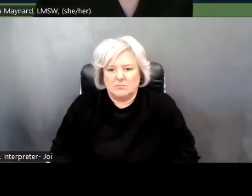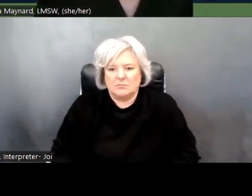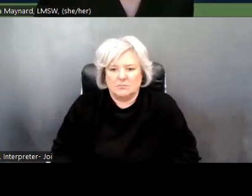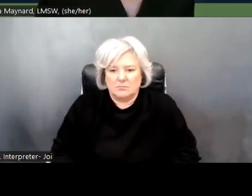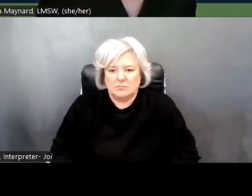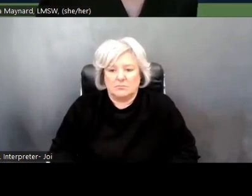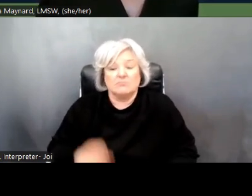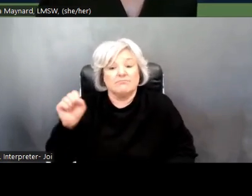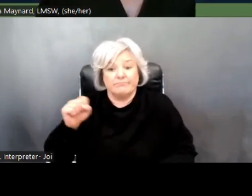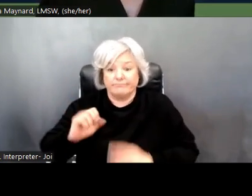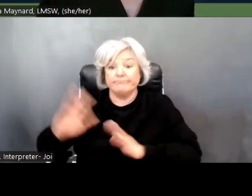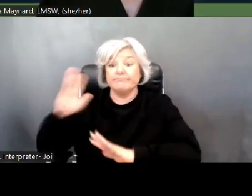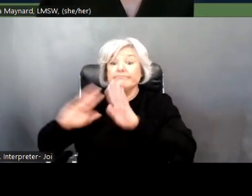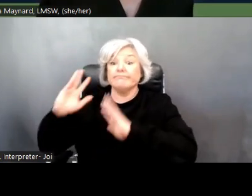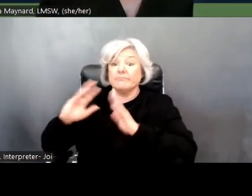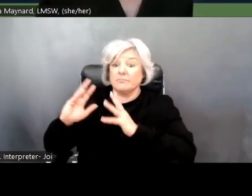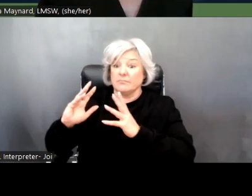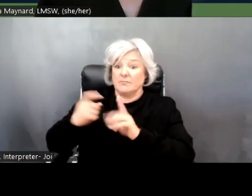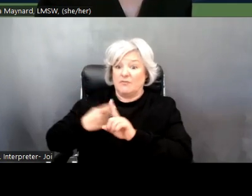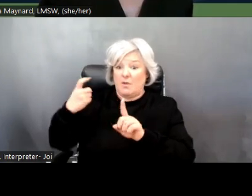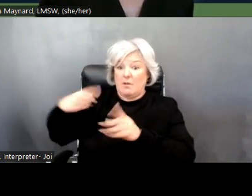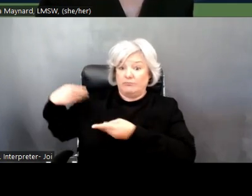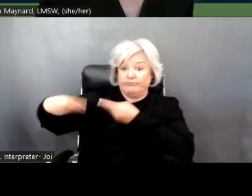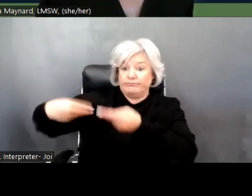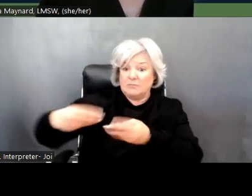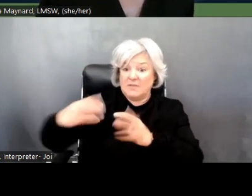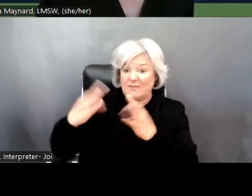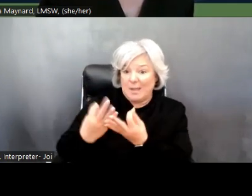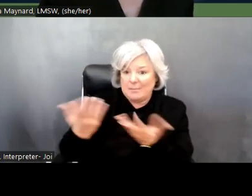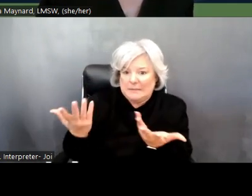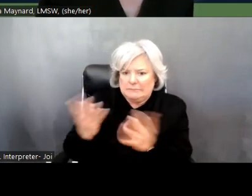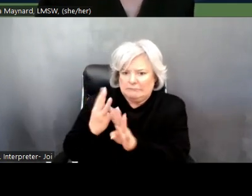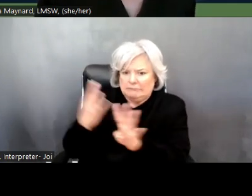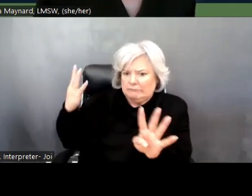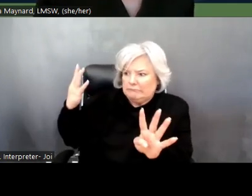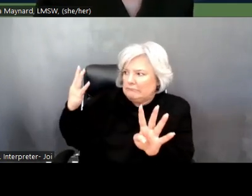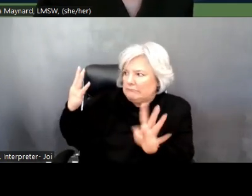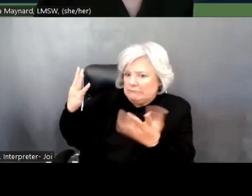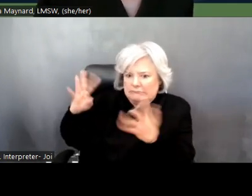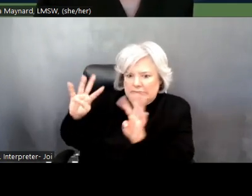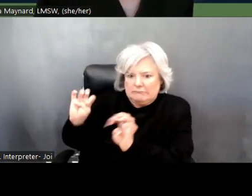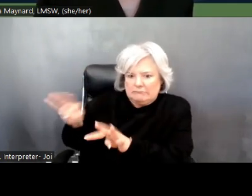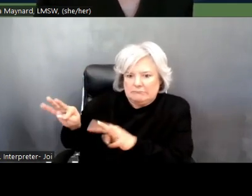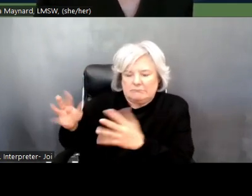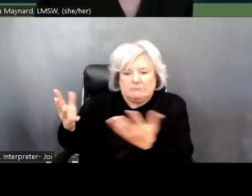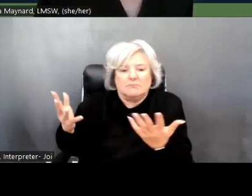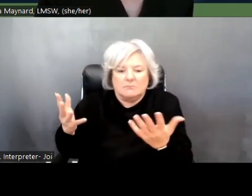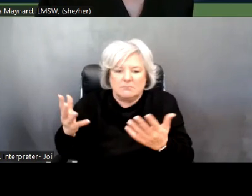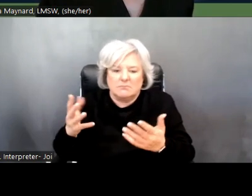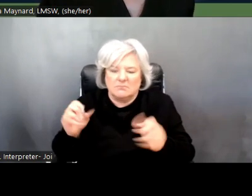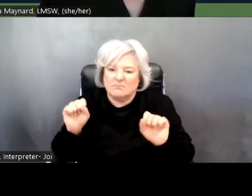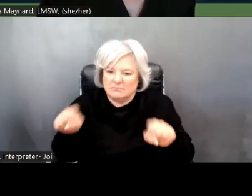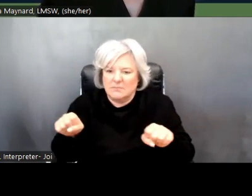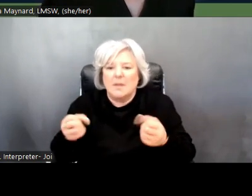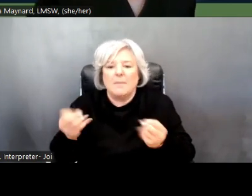Genealogy, where we came from, right? Where I came from is really important to a lot of people. Oftentimes I hear